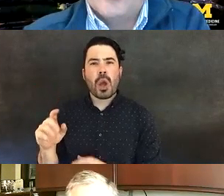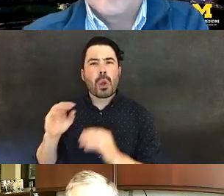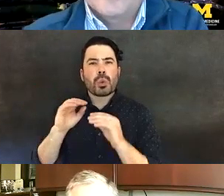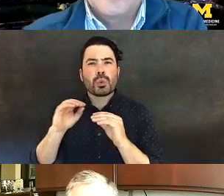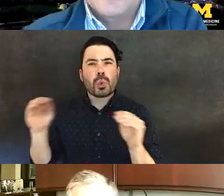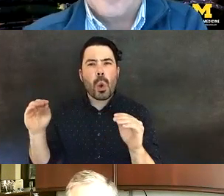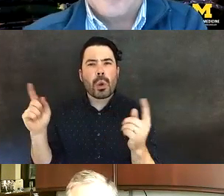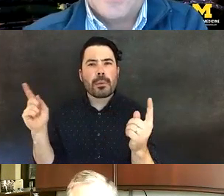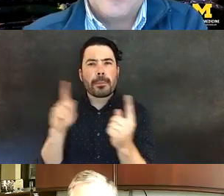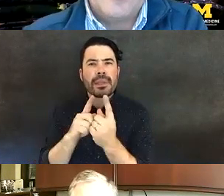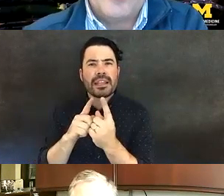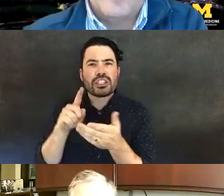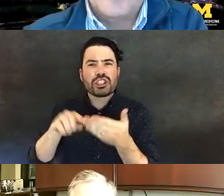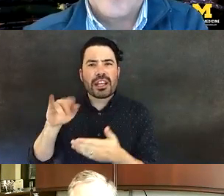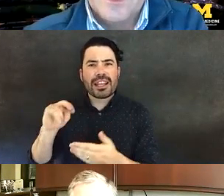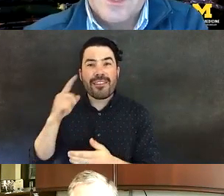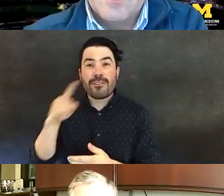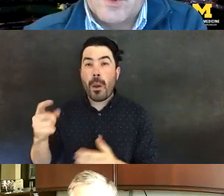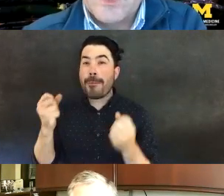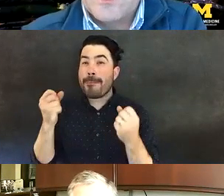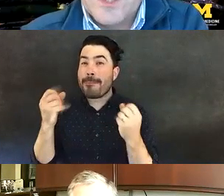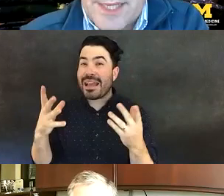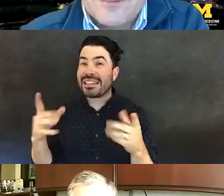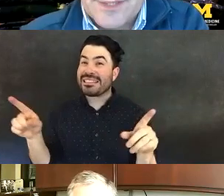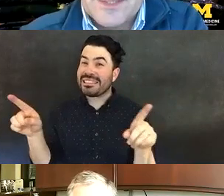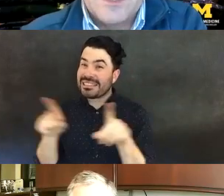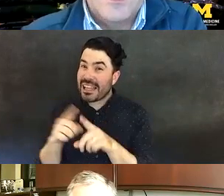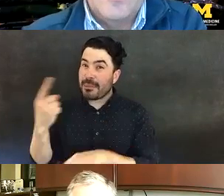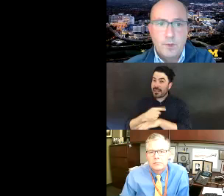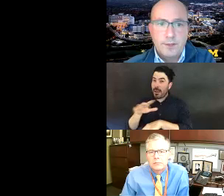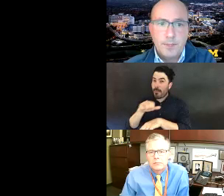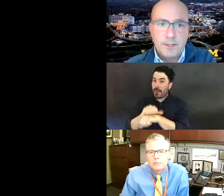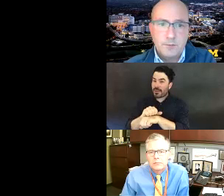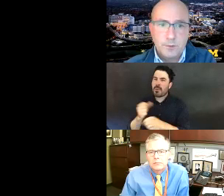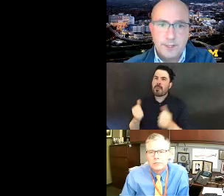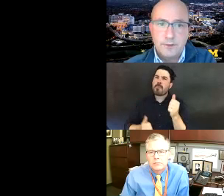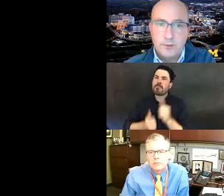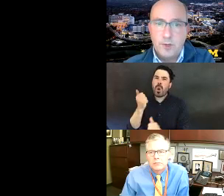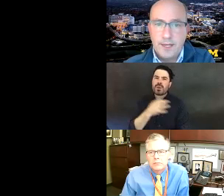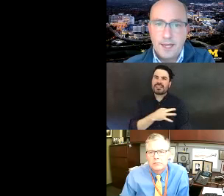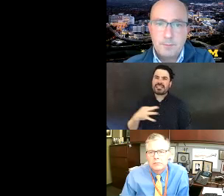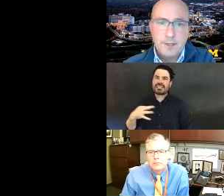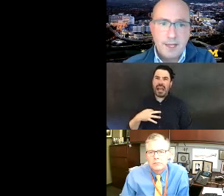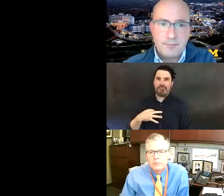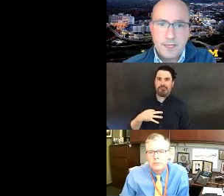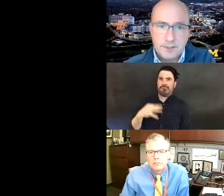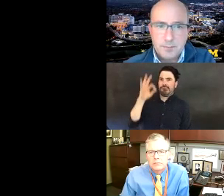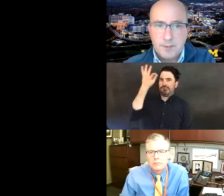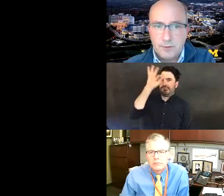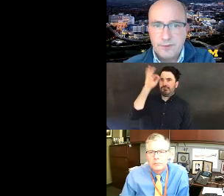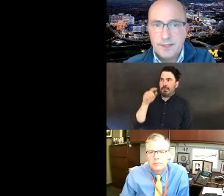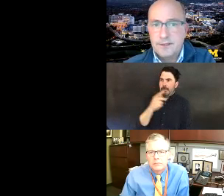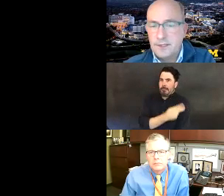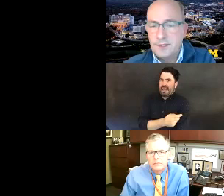with multiple same-day appointments? Most of the staff isn't clear on what the patient will need to do on the app. Have patients